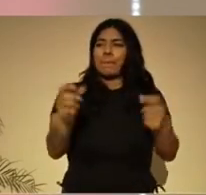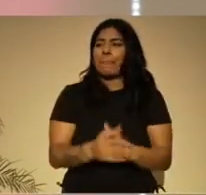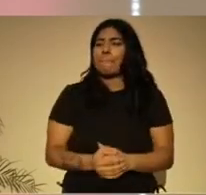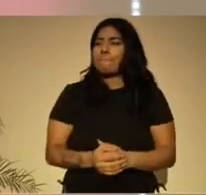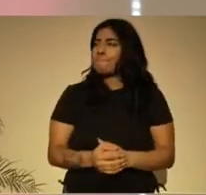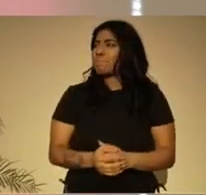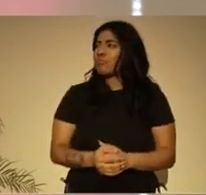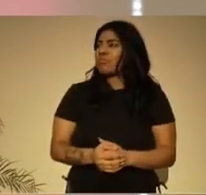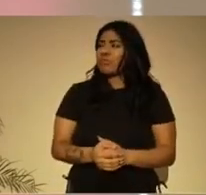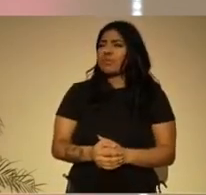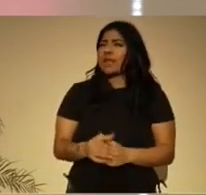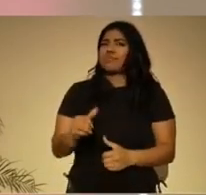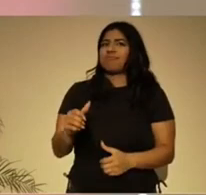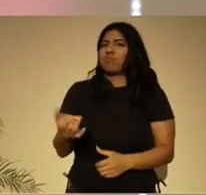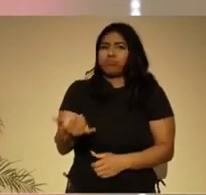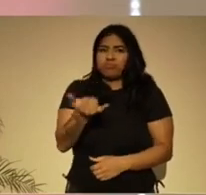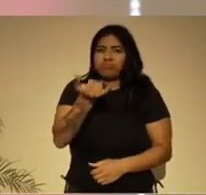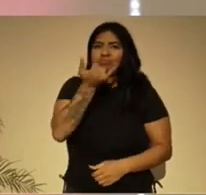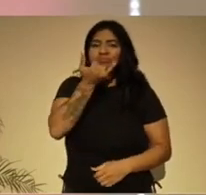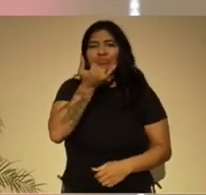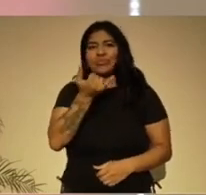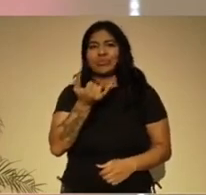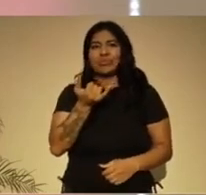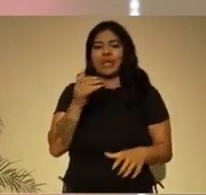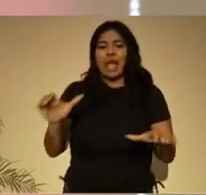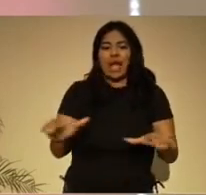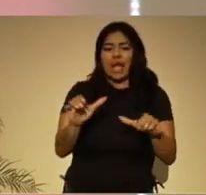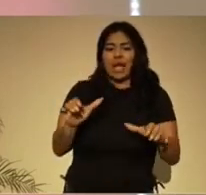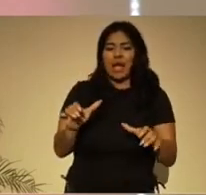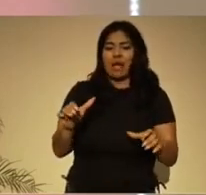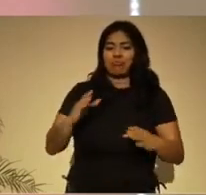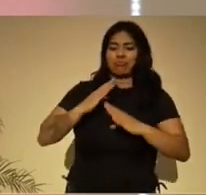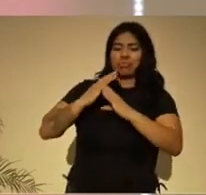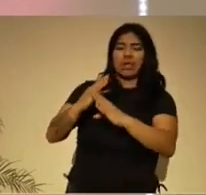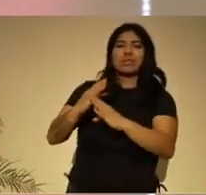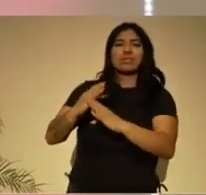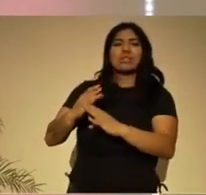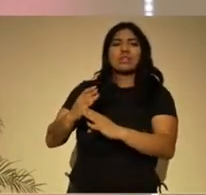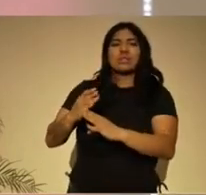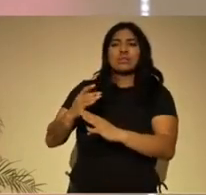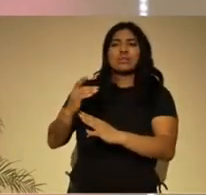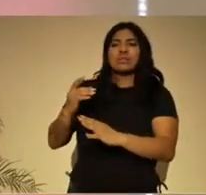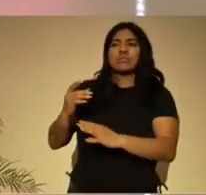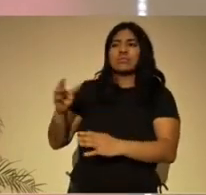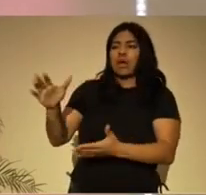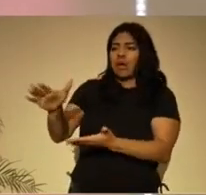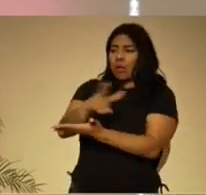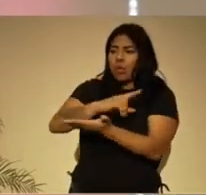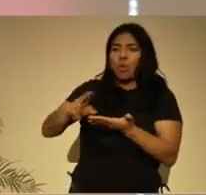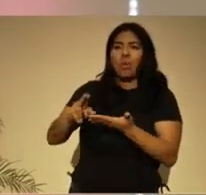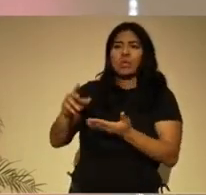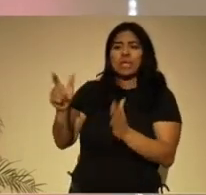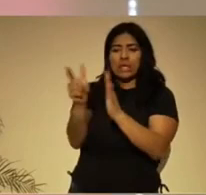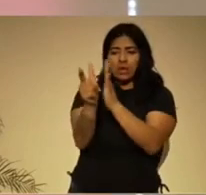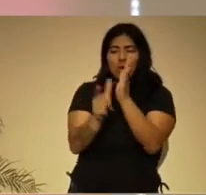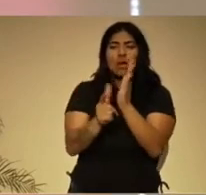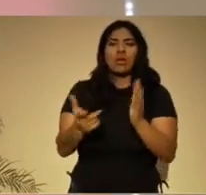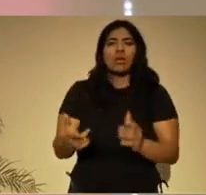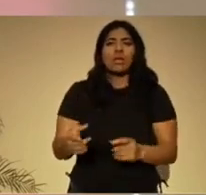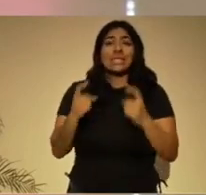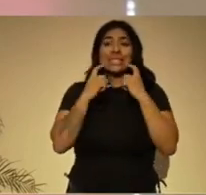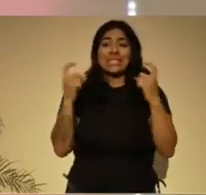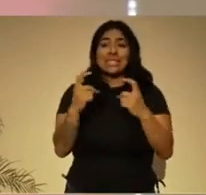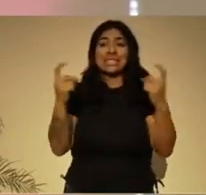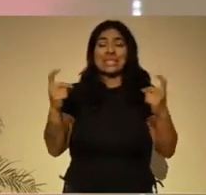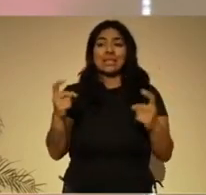Sin is this immoral act considered to be a transgression or something against a divine law. The word